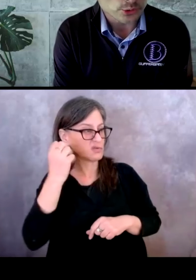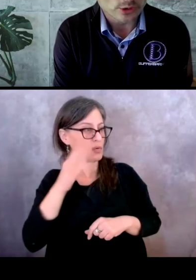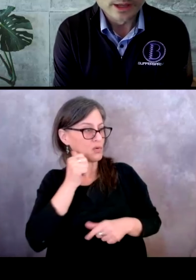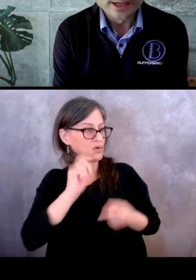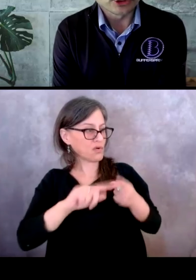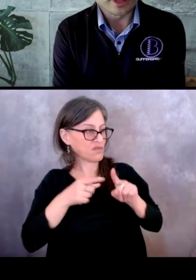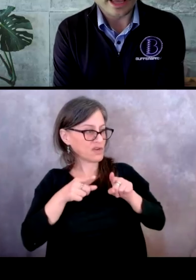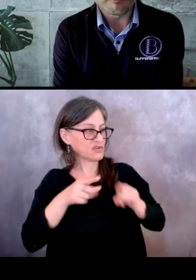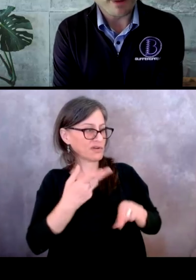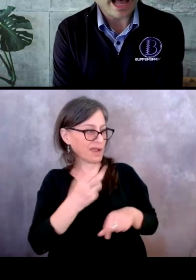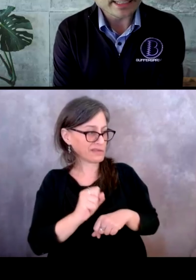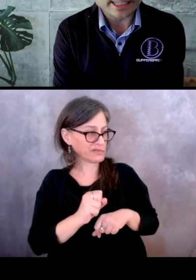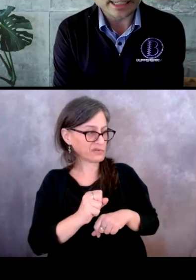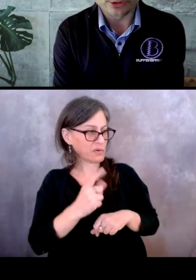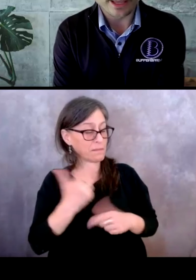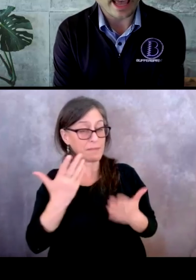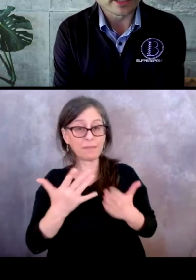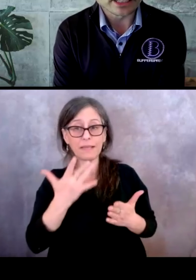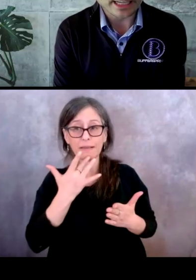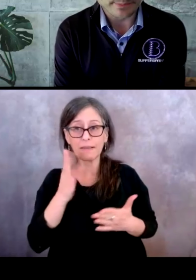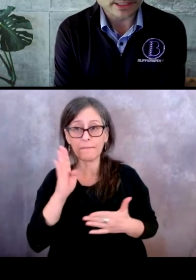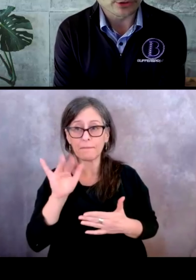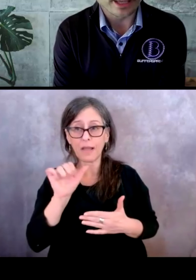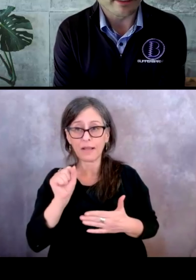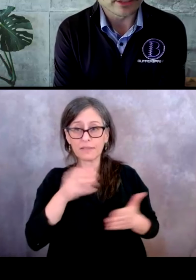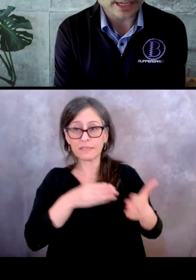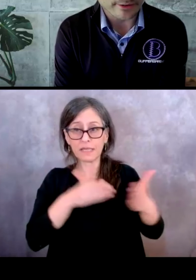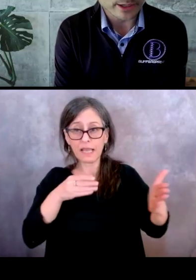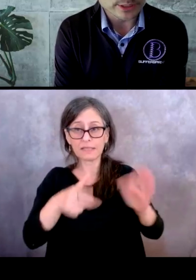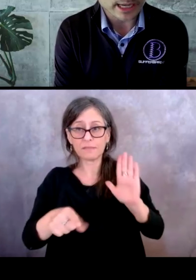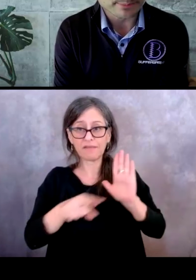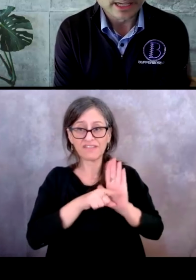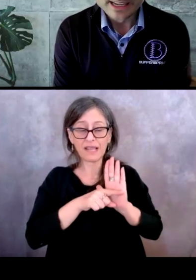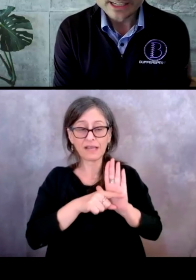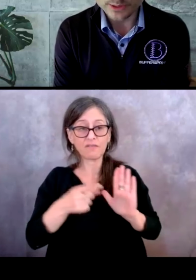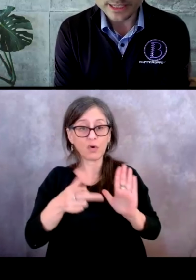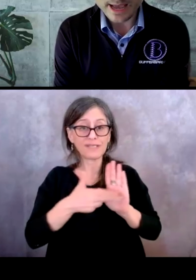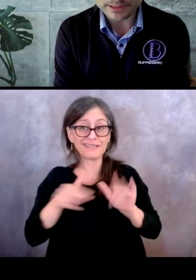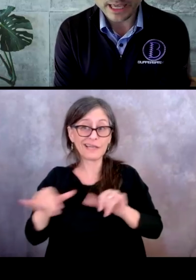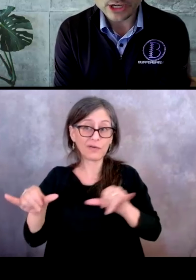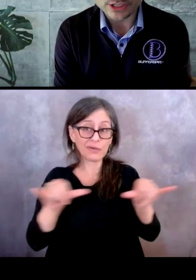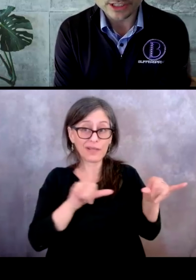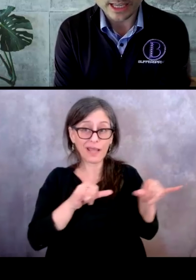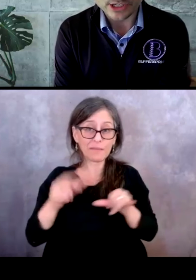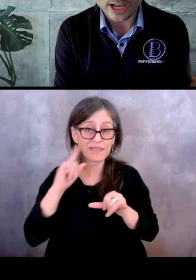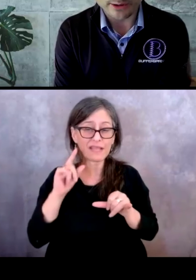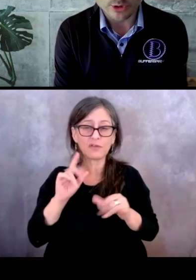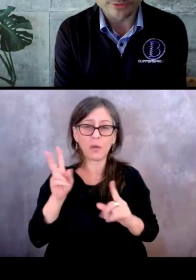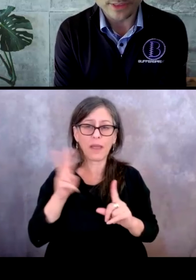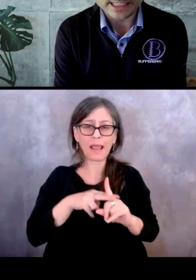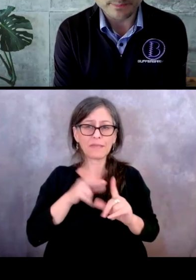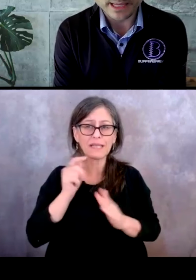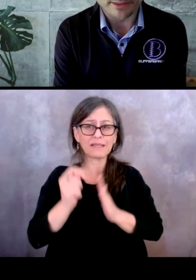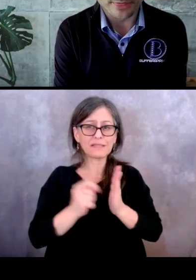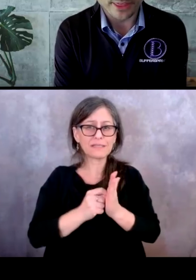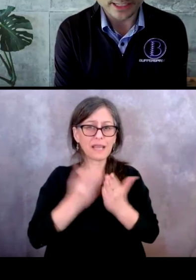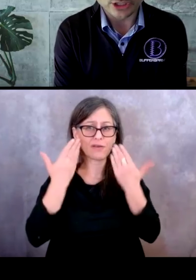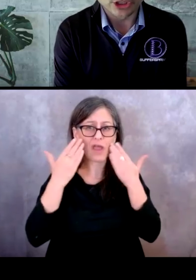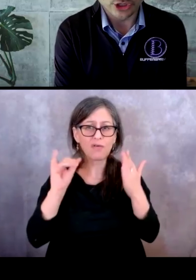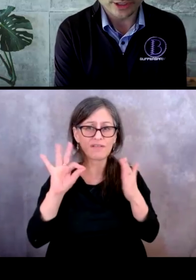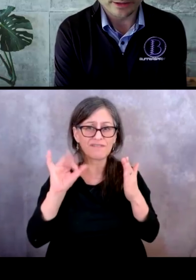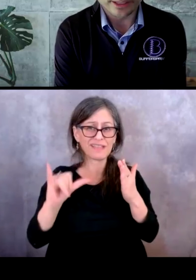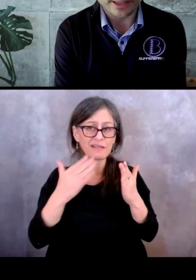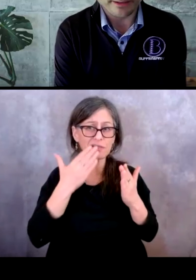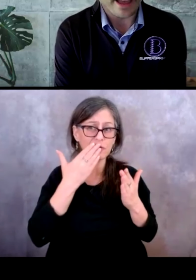high school? Do they have biases? Do they have stigmas? Do they have stereotypes? So at the application stage, I don't know if that's going to be a thing